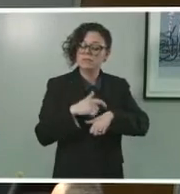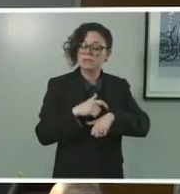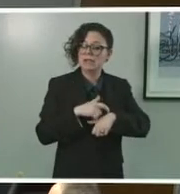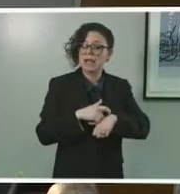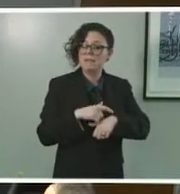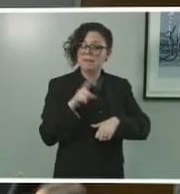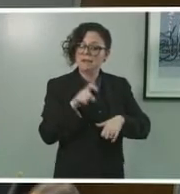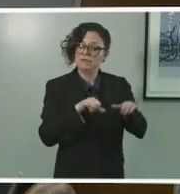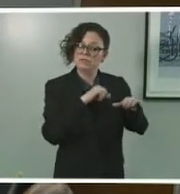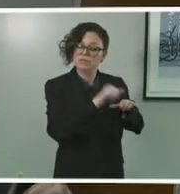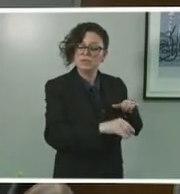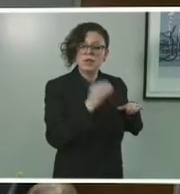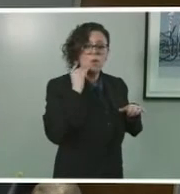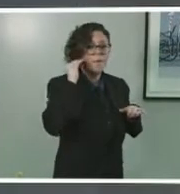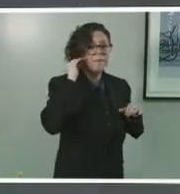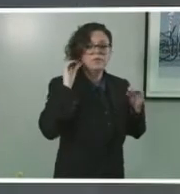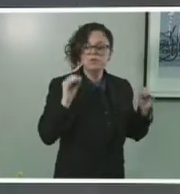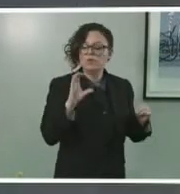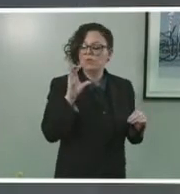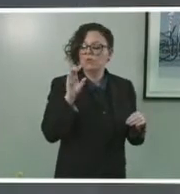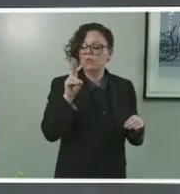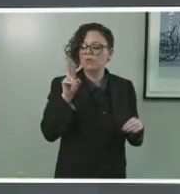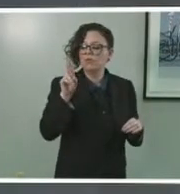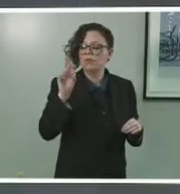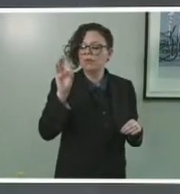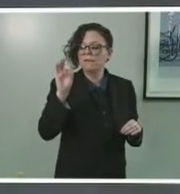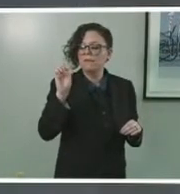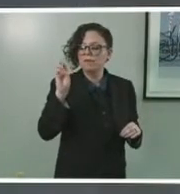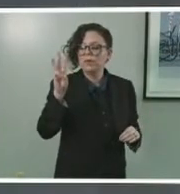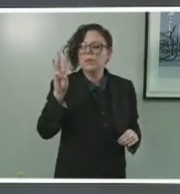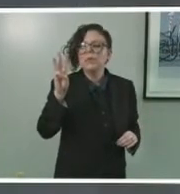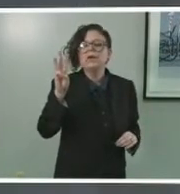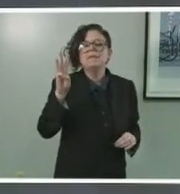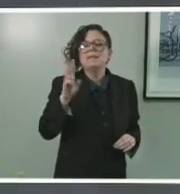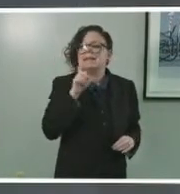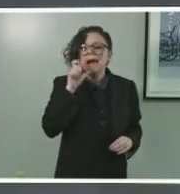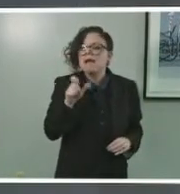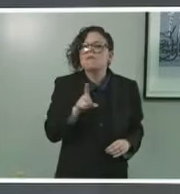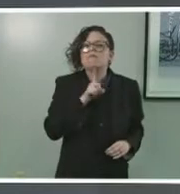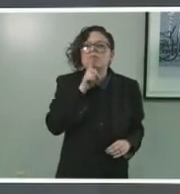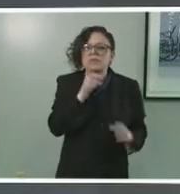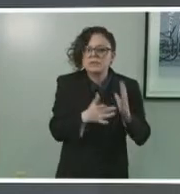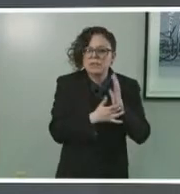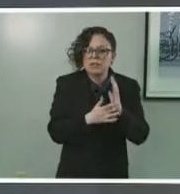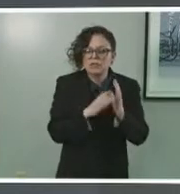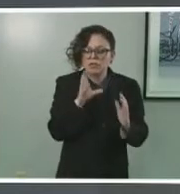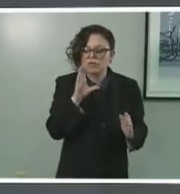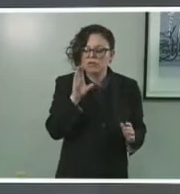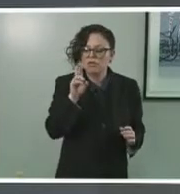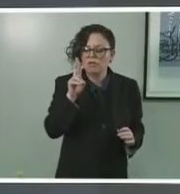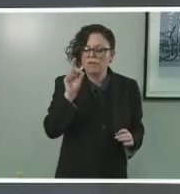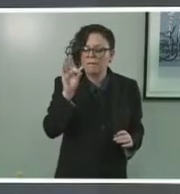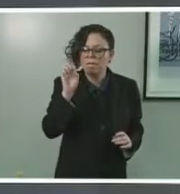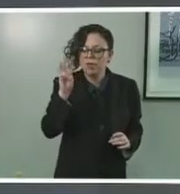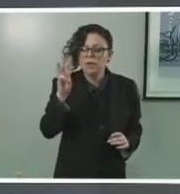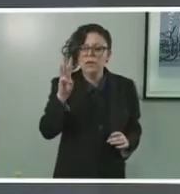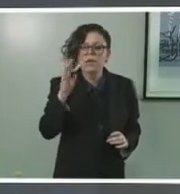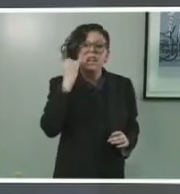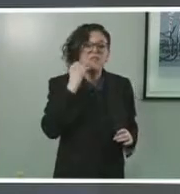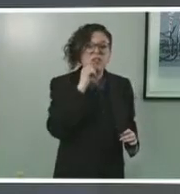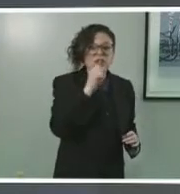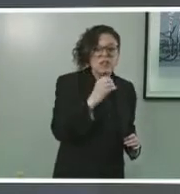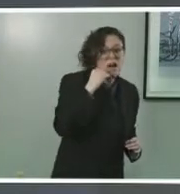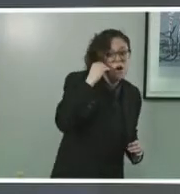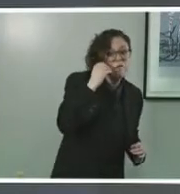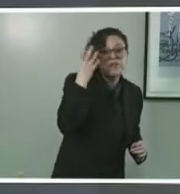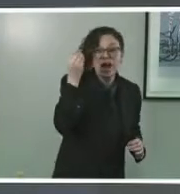not a curfew. You think of a curfew as somebody being home, and if you're not in home and you're on the street, then the officer is